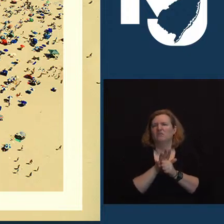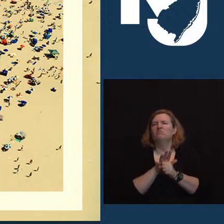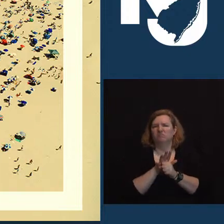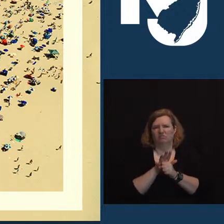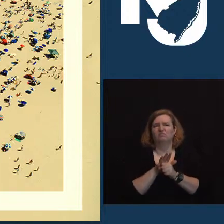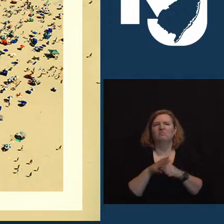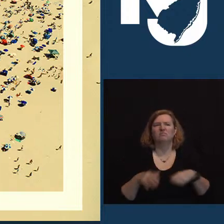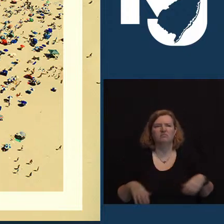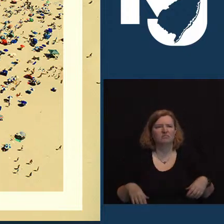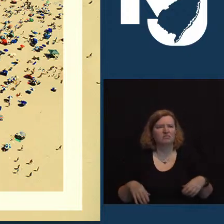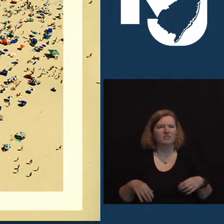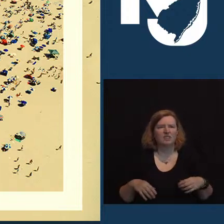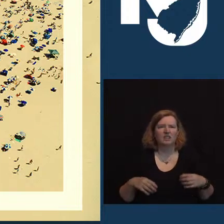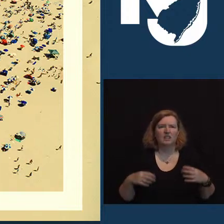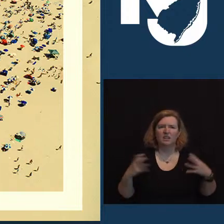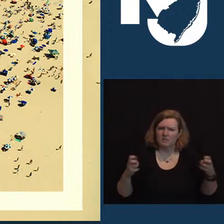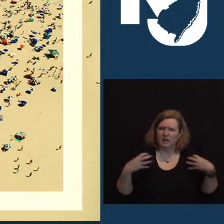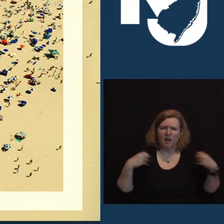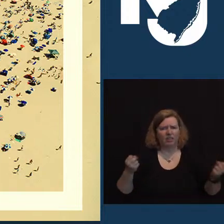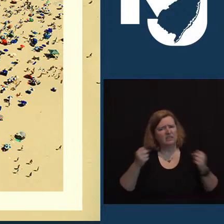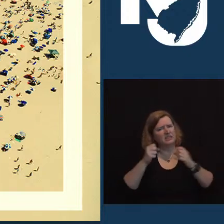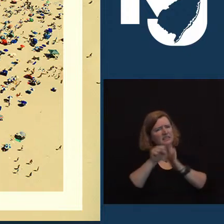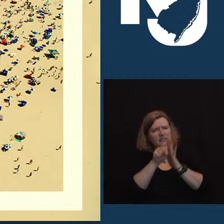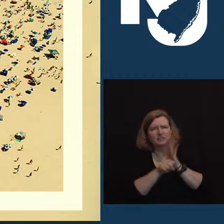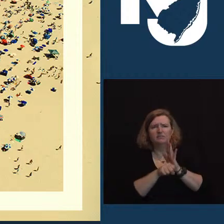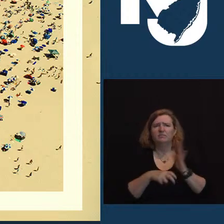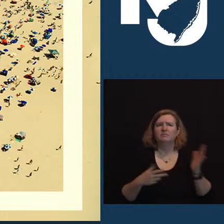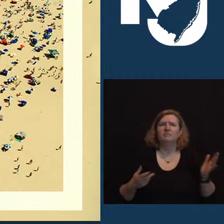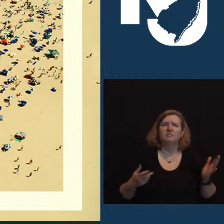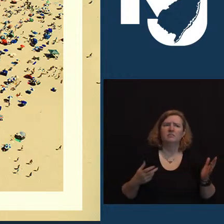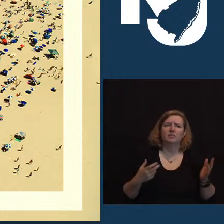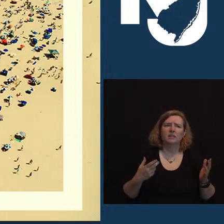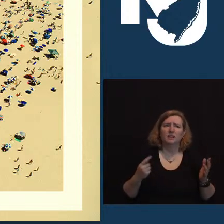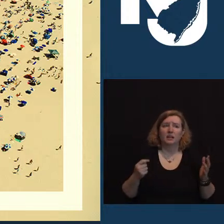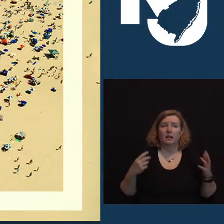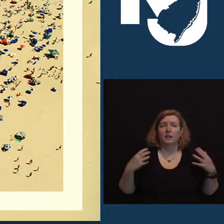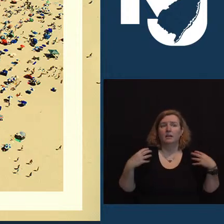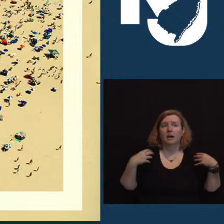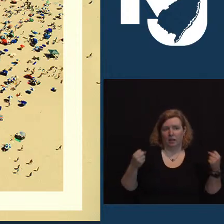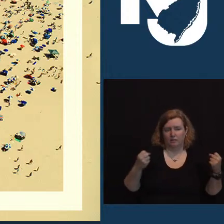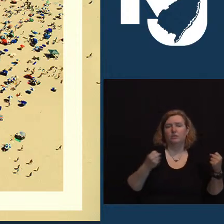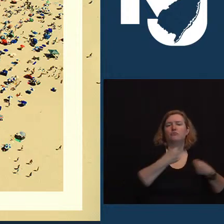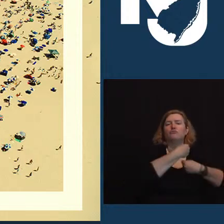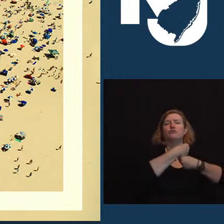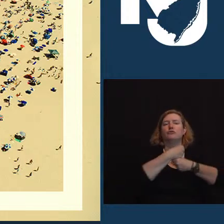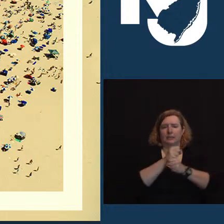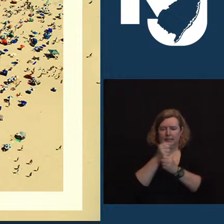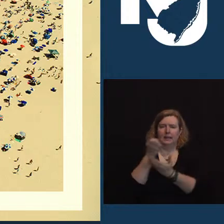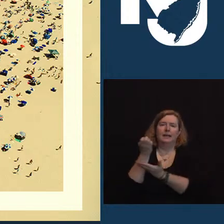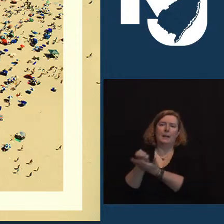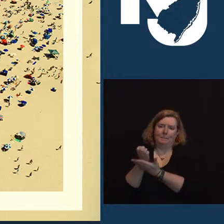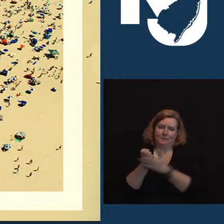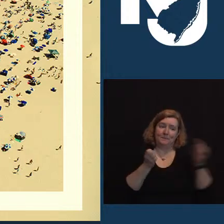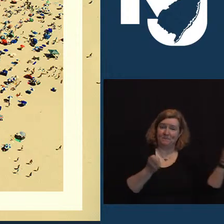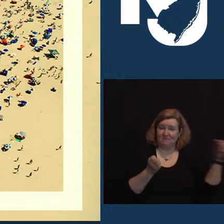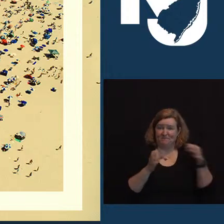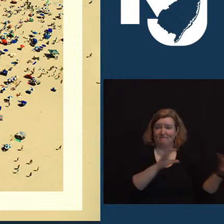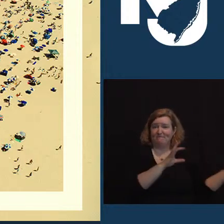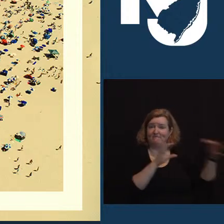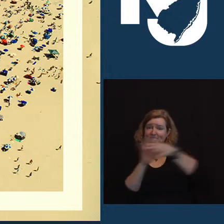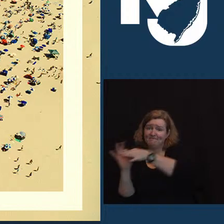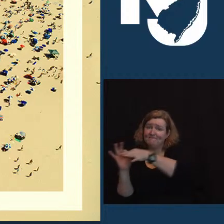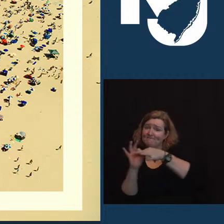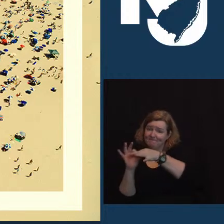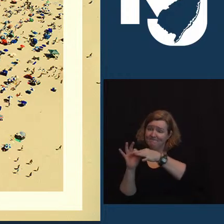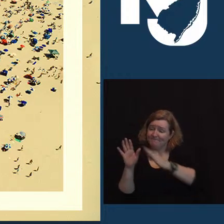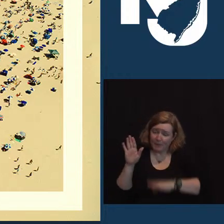state. Public health creates economic health, and this push to ensure everyone has the ability to be